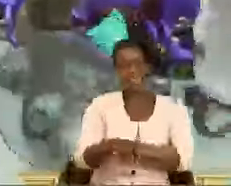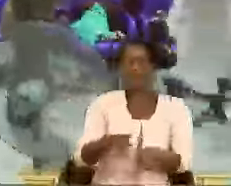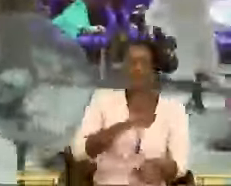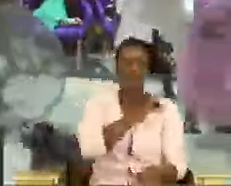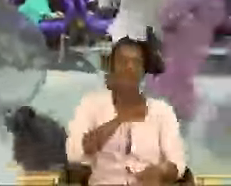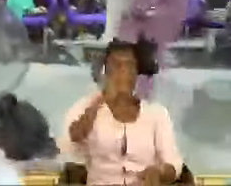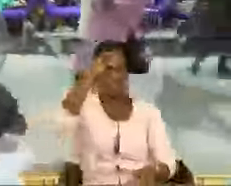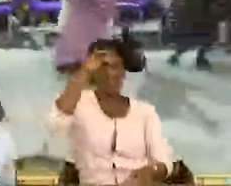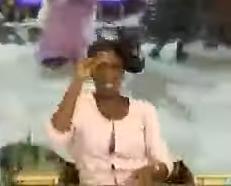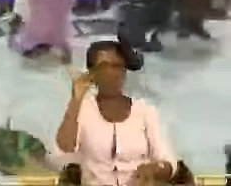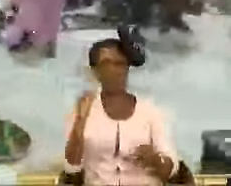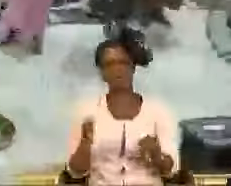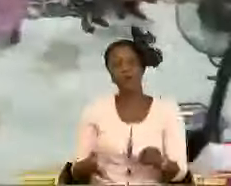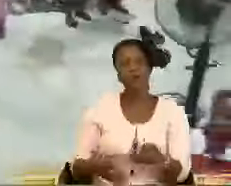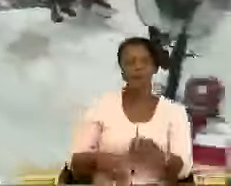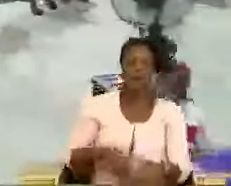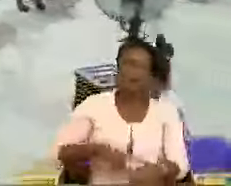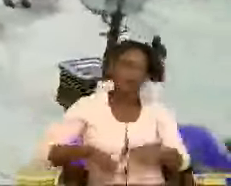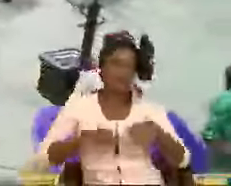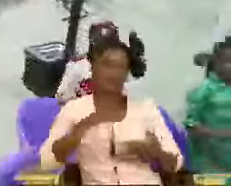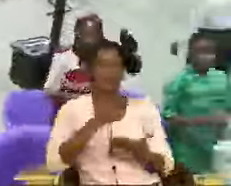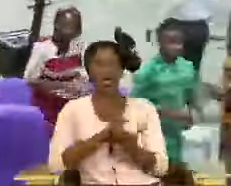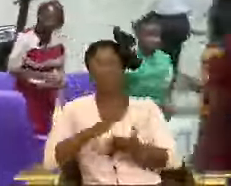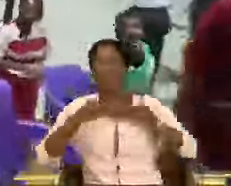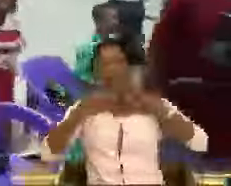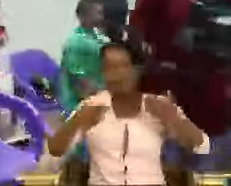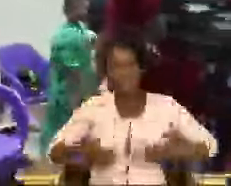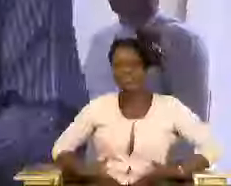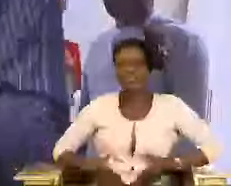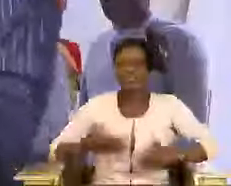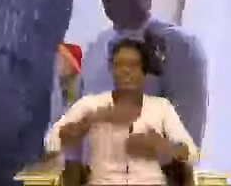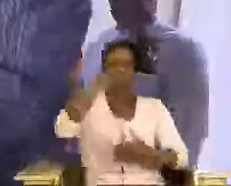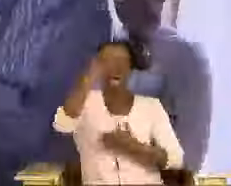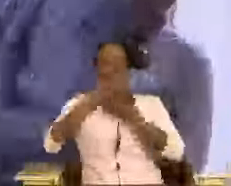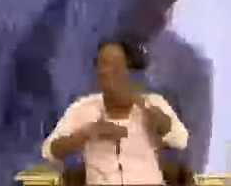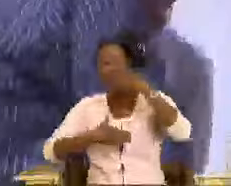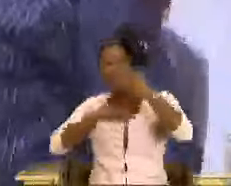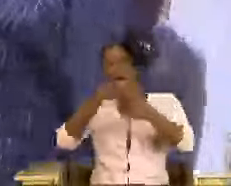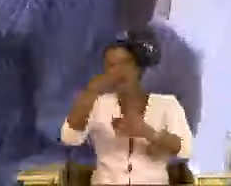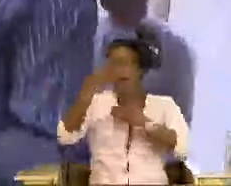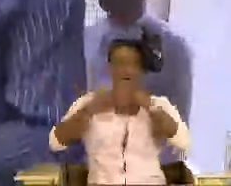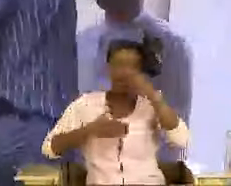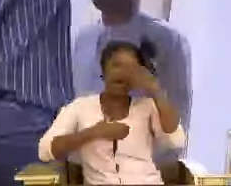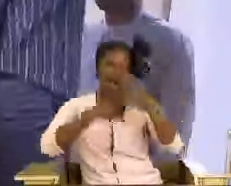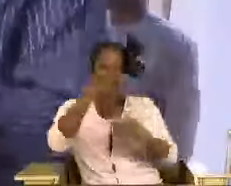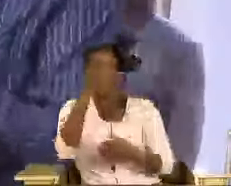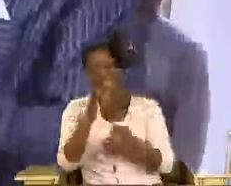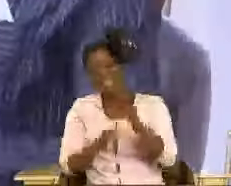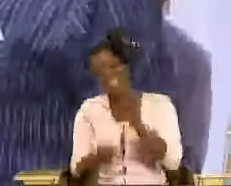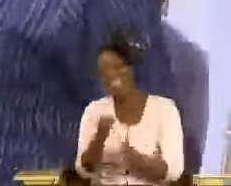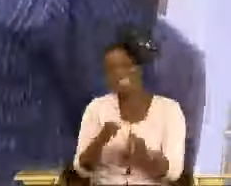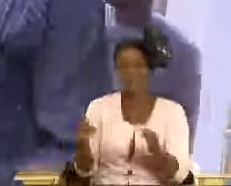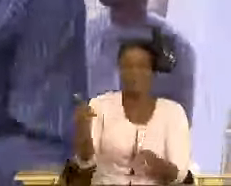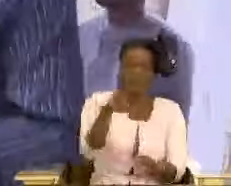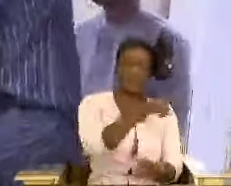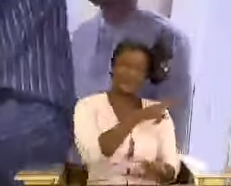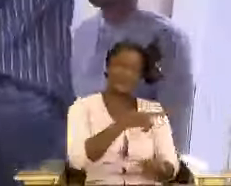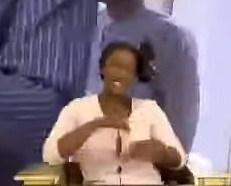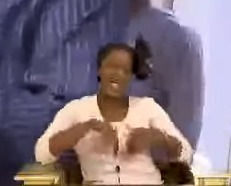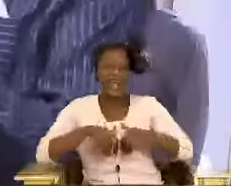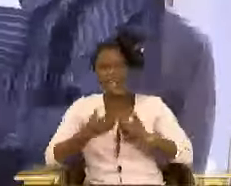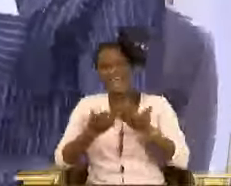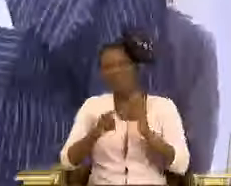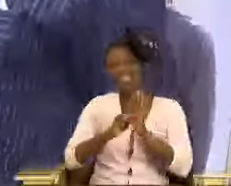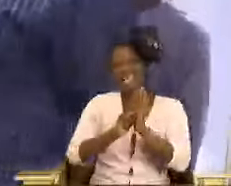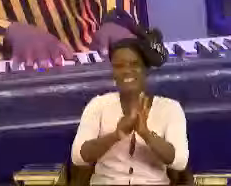a somebody scream if you have testimony to share with the children of God